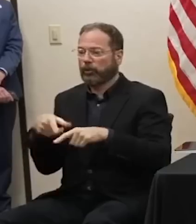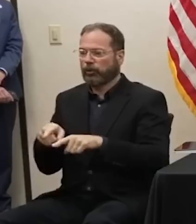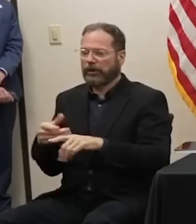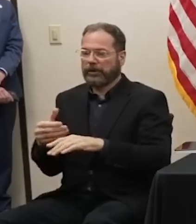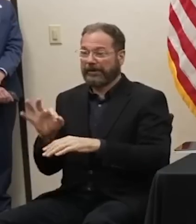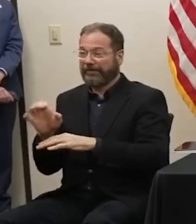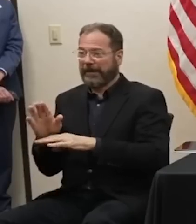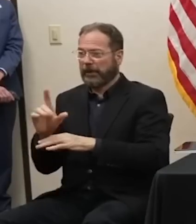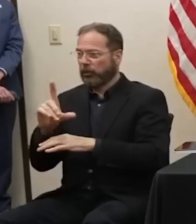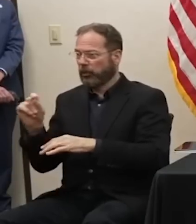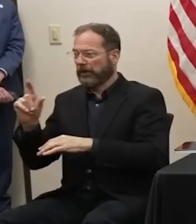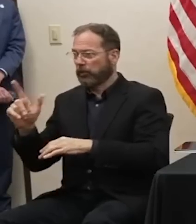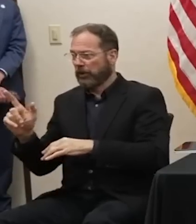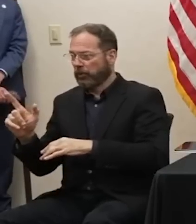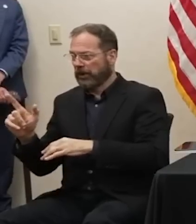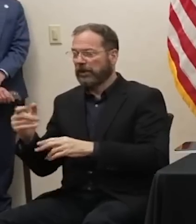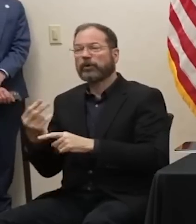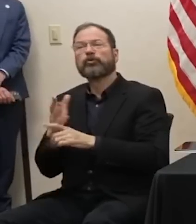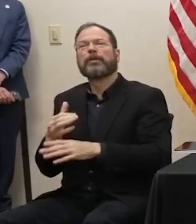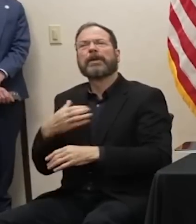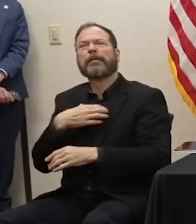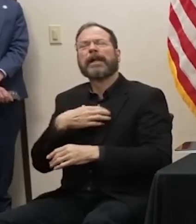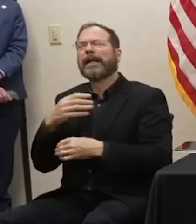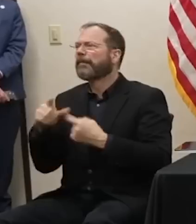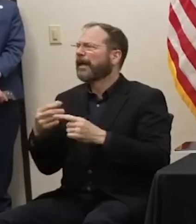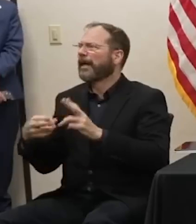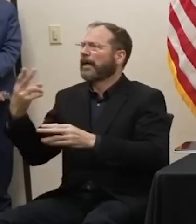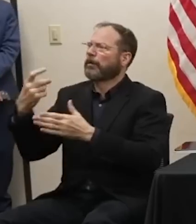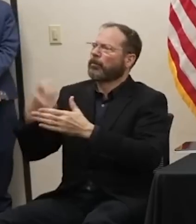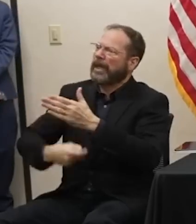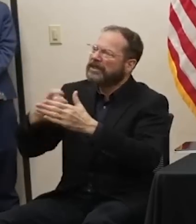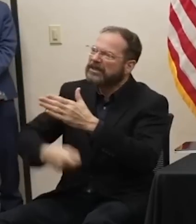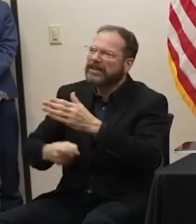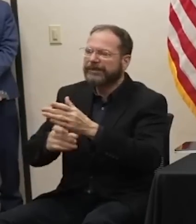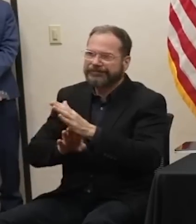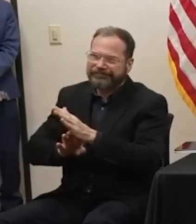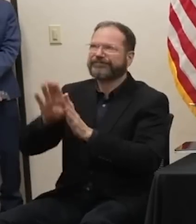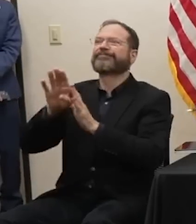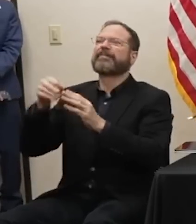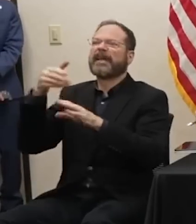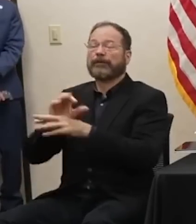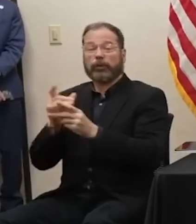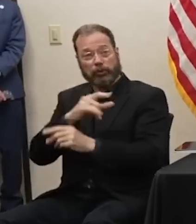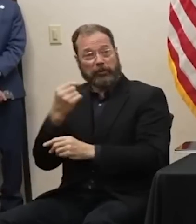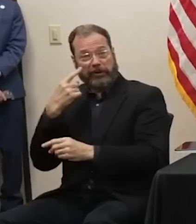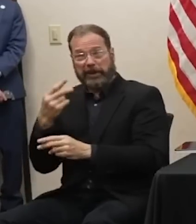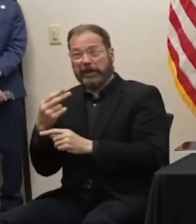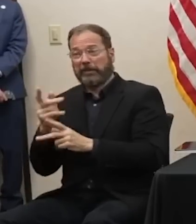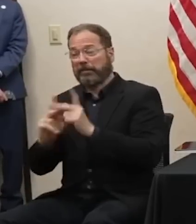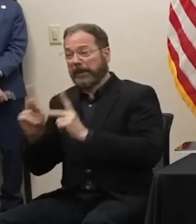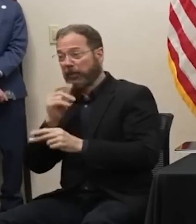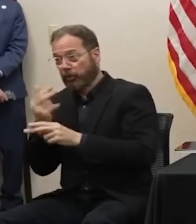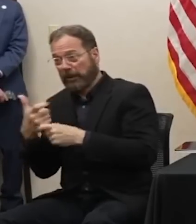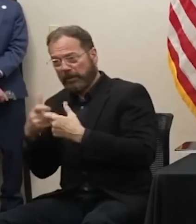question about the power grid. Mhm. During the in February of 2021, consumers complained about higher prices after